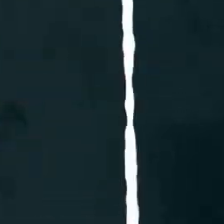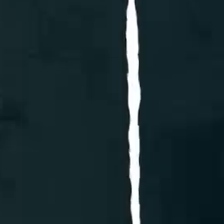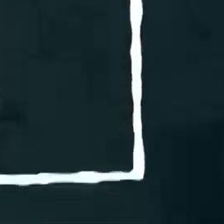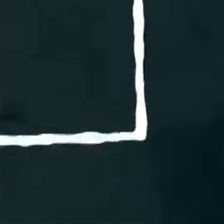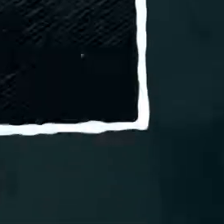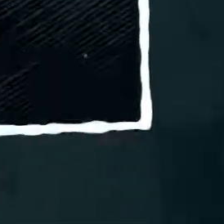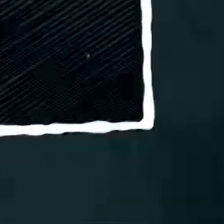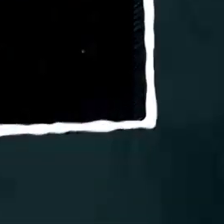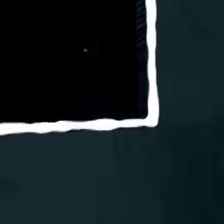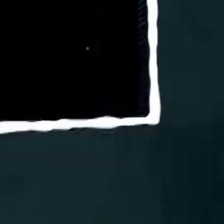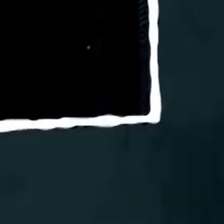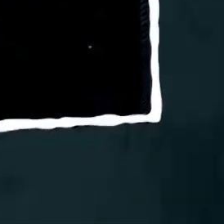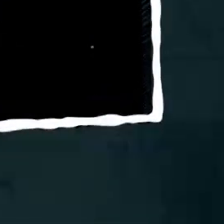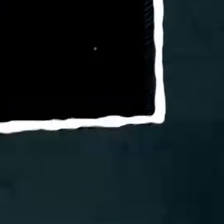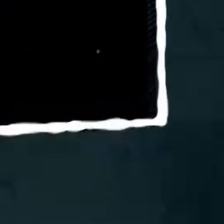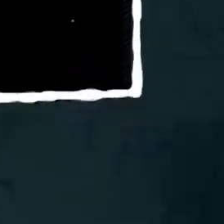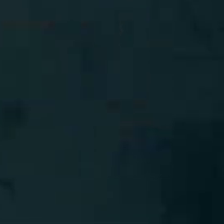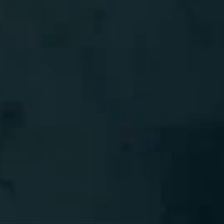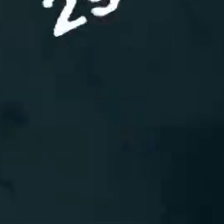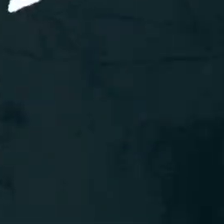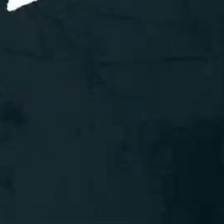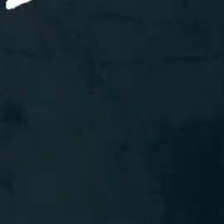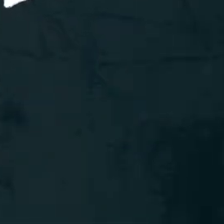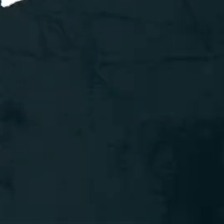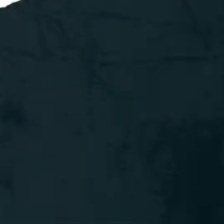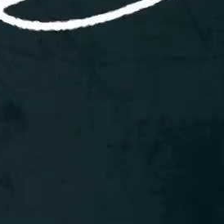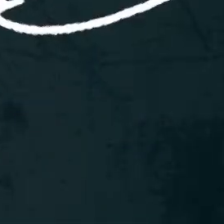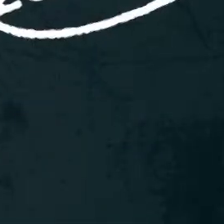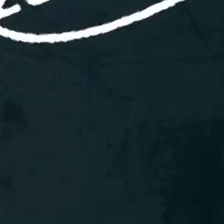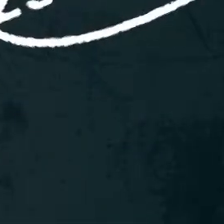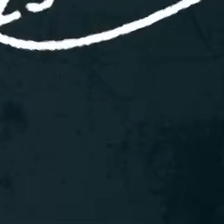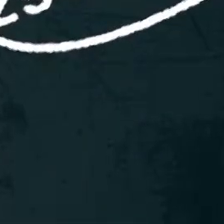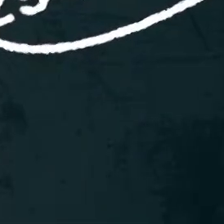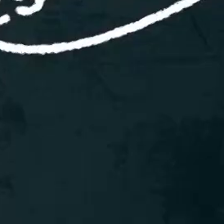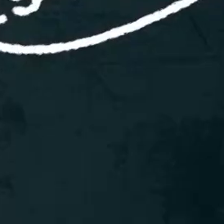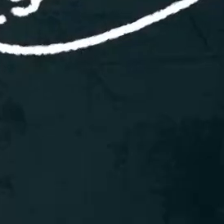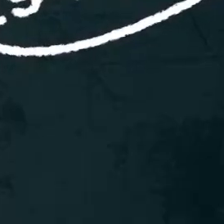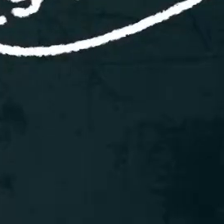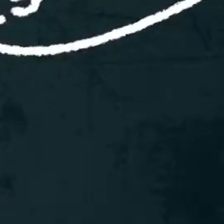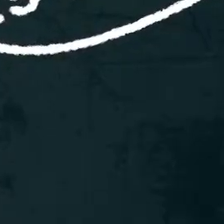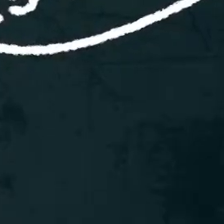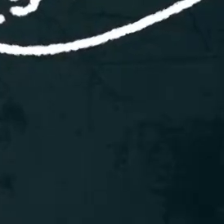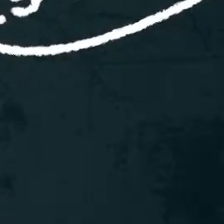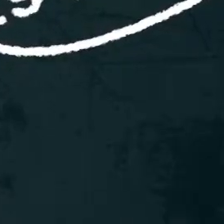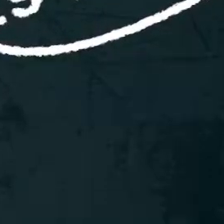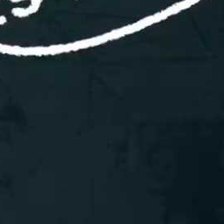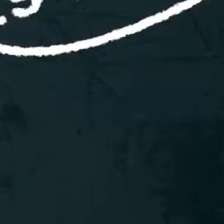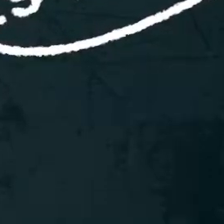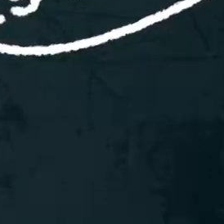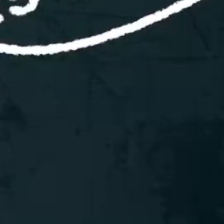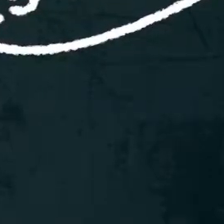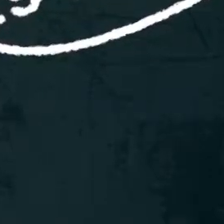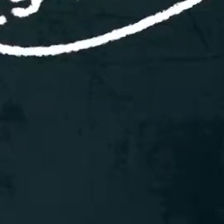Welcome to Study Time, a televised home learning program produced by Rwanda Basic Education Board.